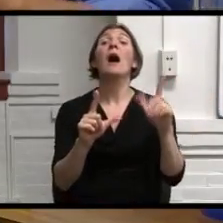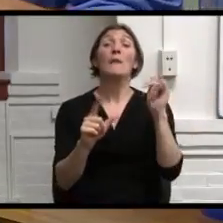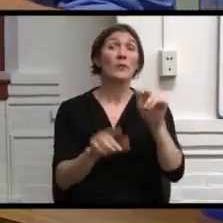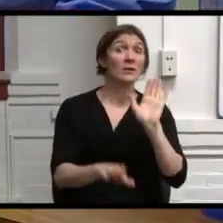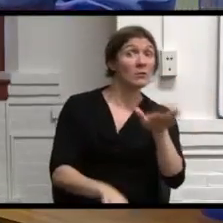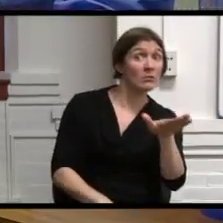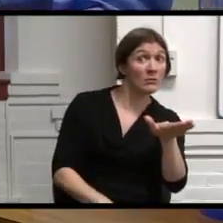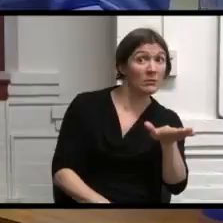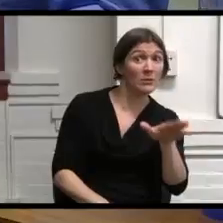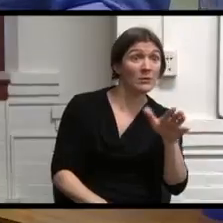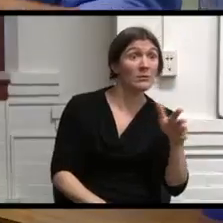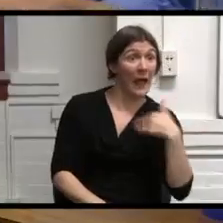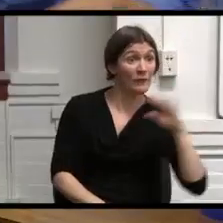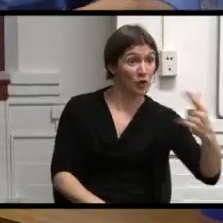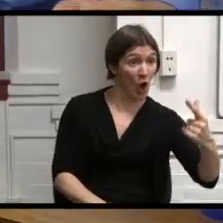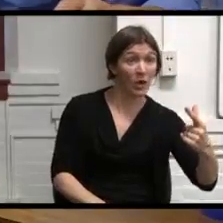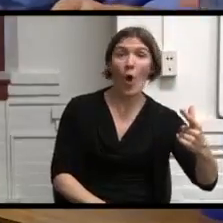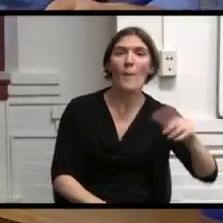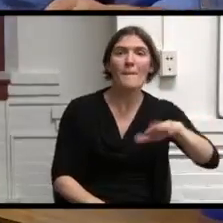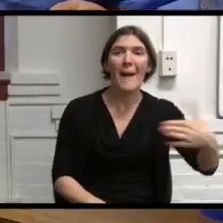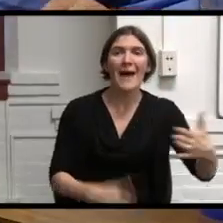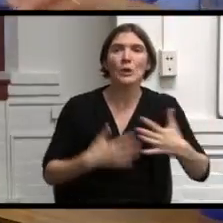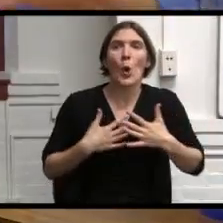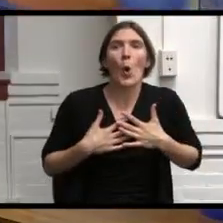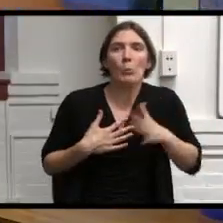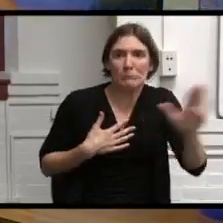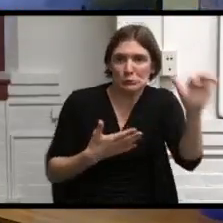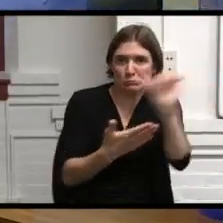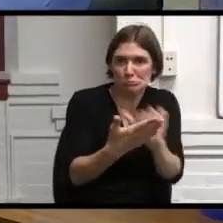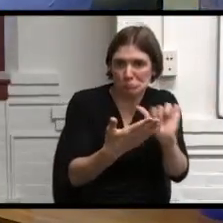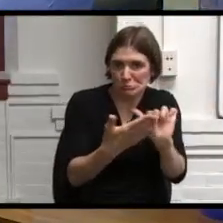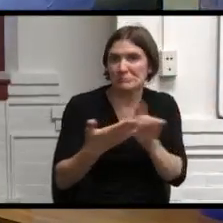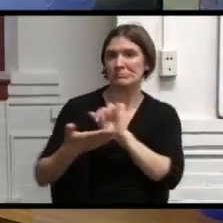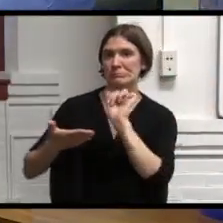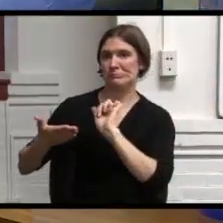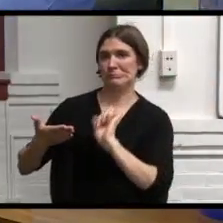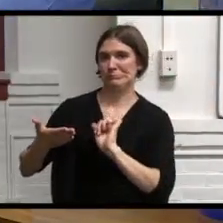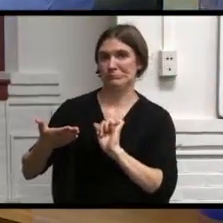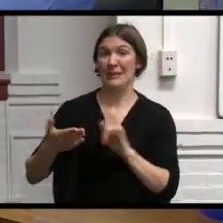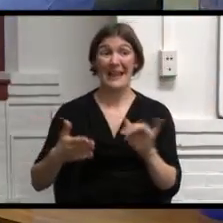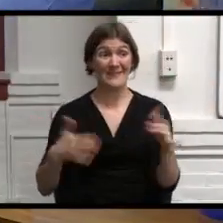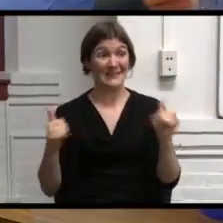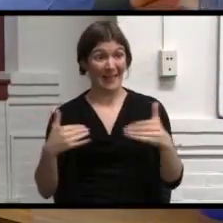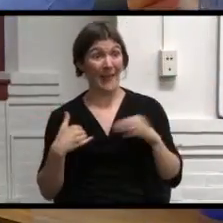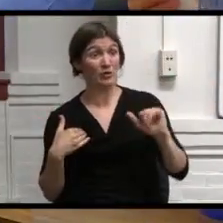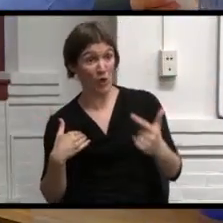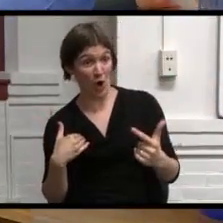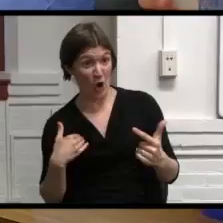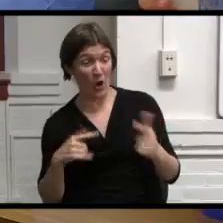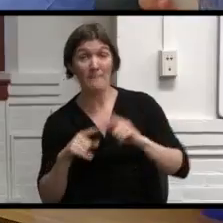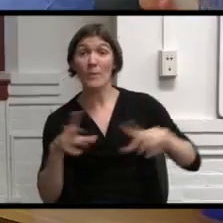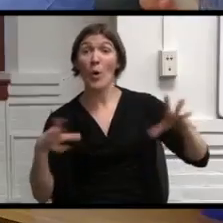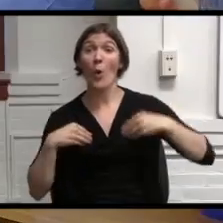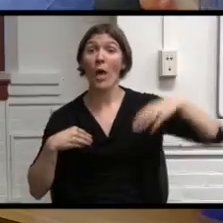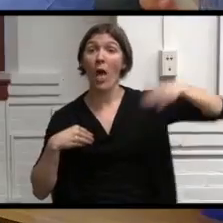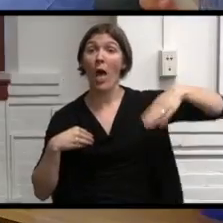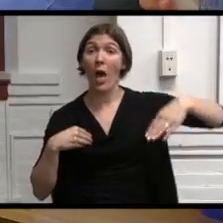have passed away and are no longer with us. But for those dogs that are still with us and their owners have failed